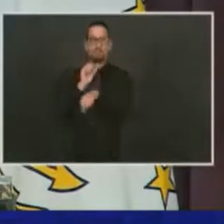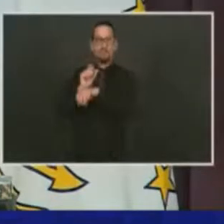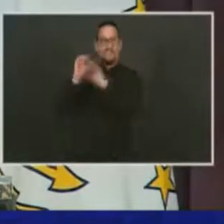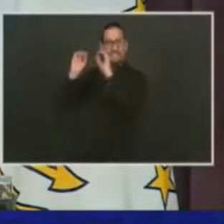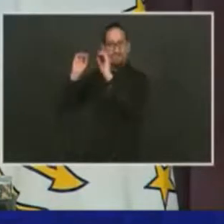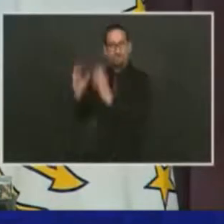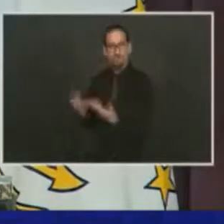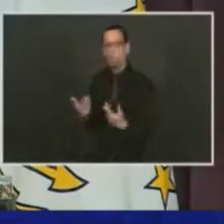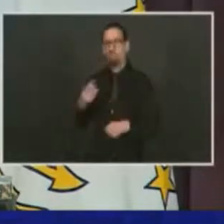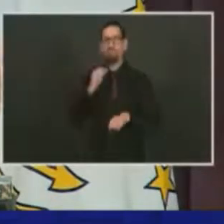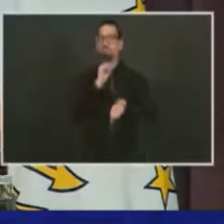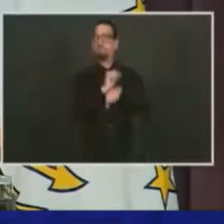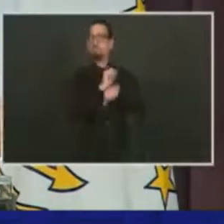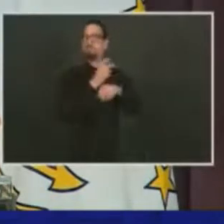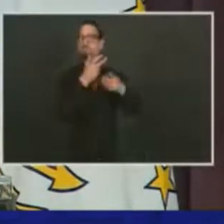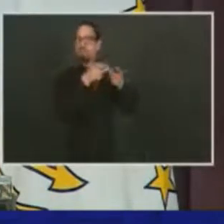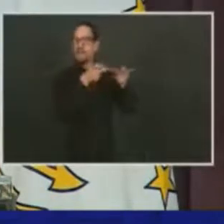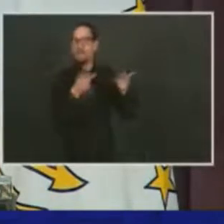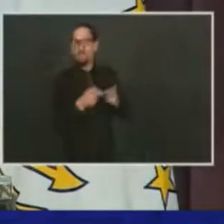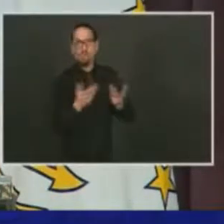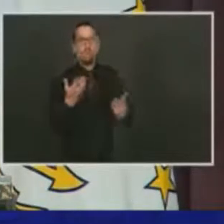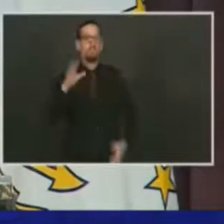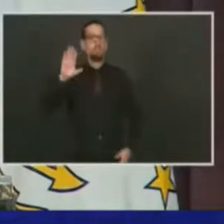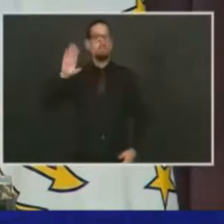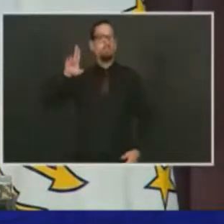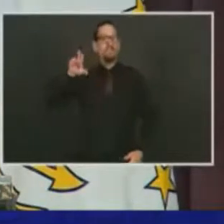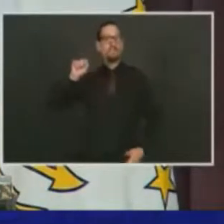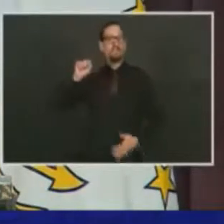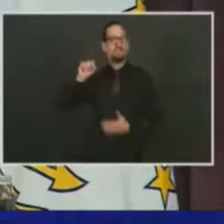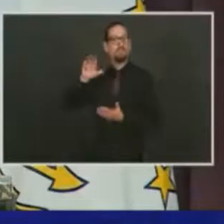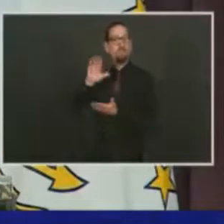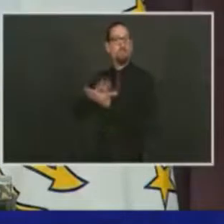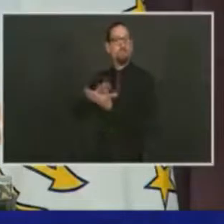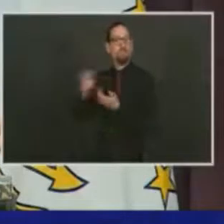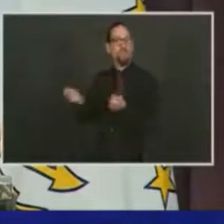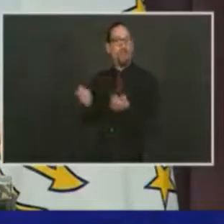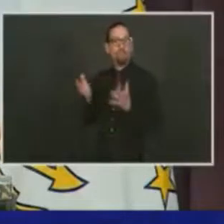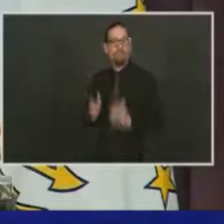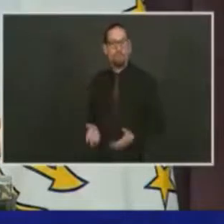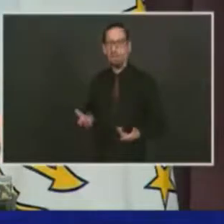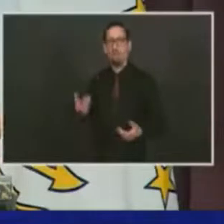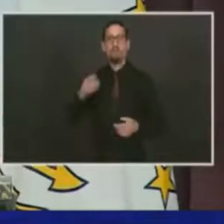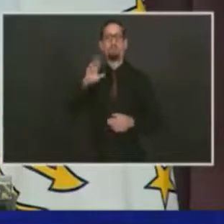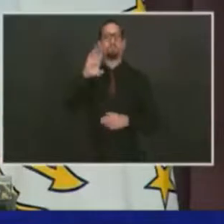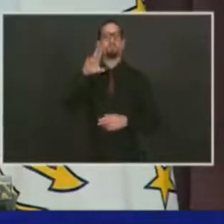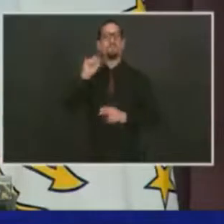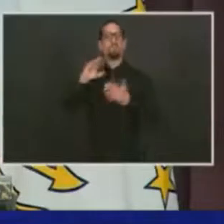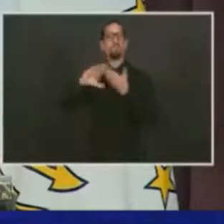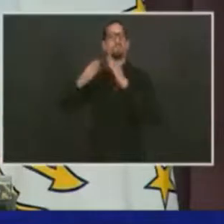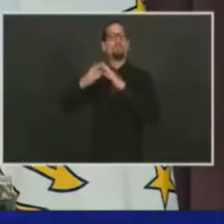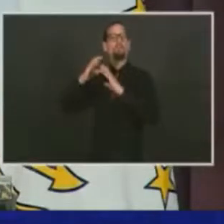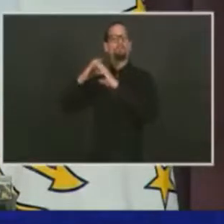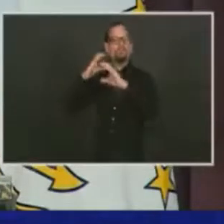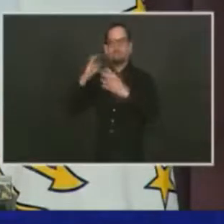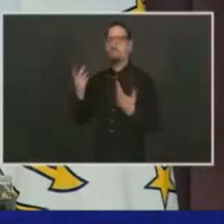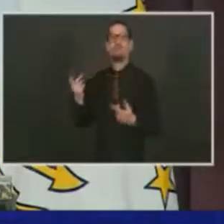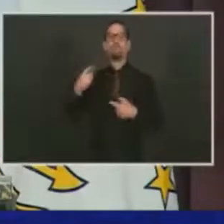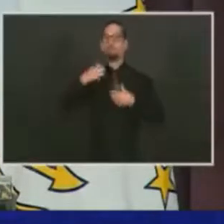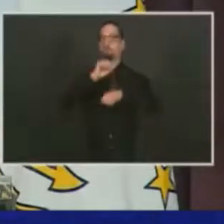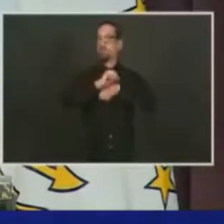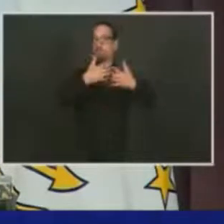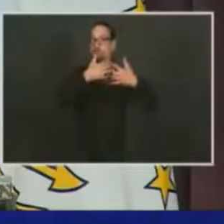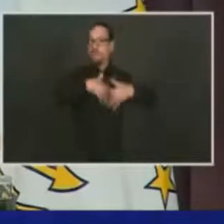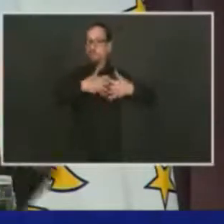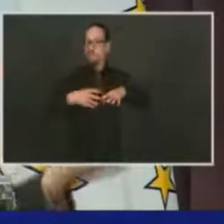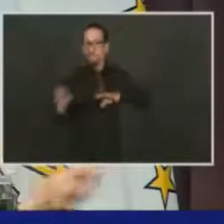driver, work in a manufacturing operation. If you haven't been tested yet, if you're a member of